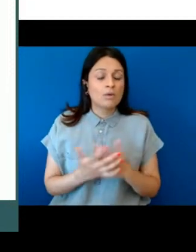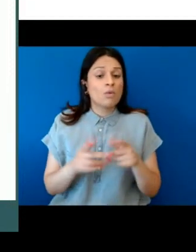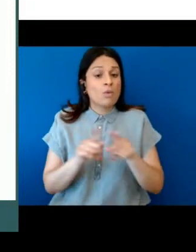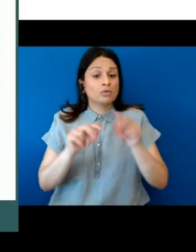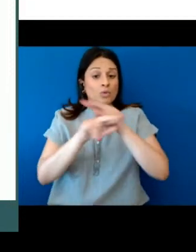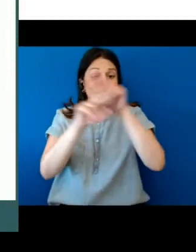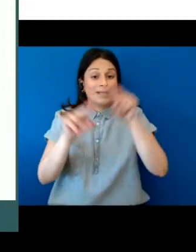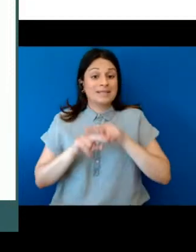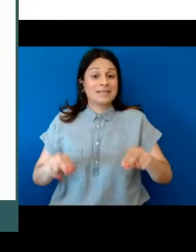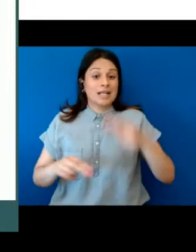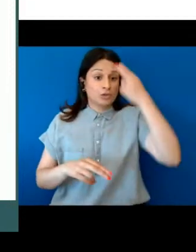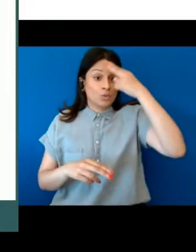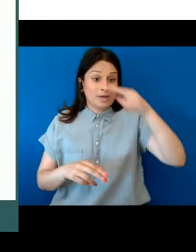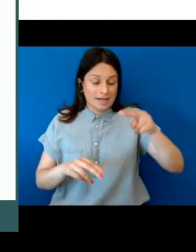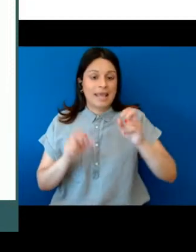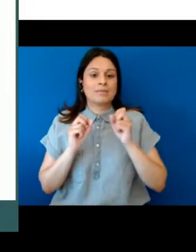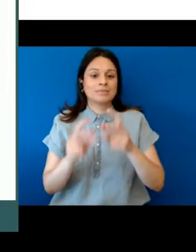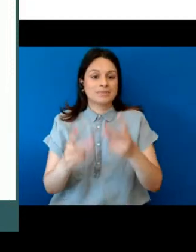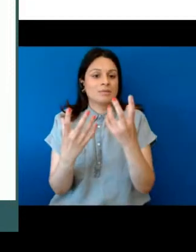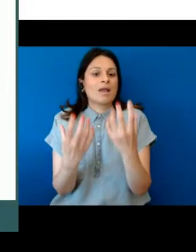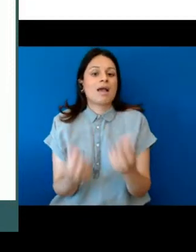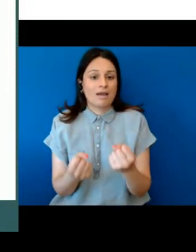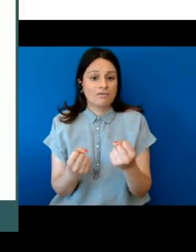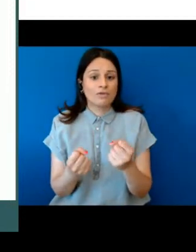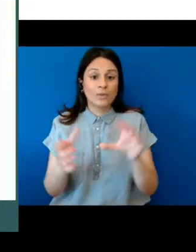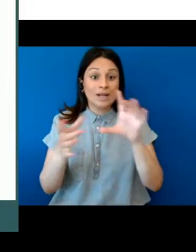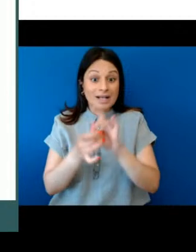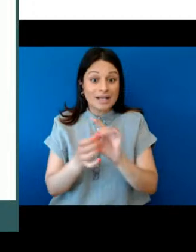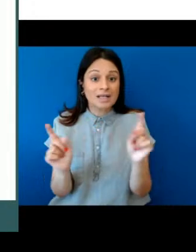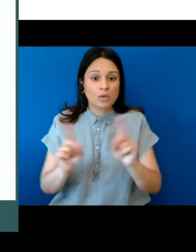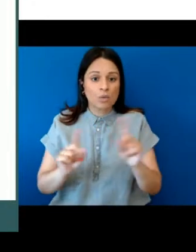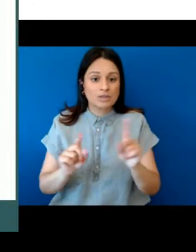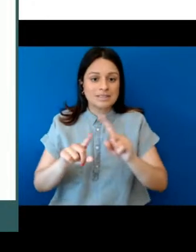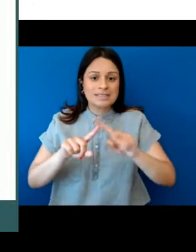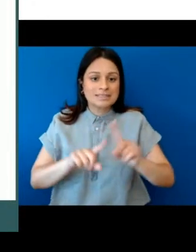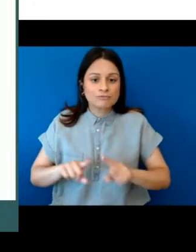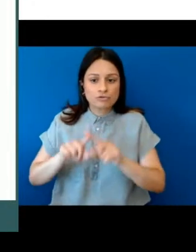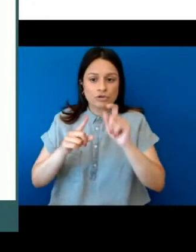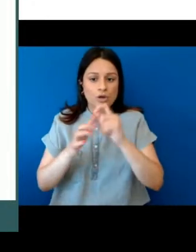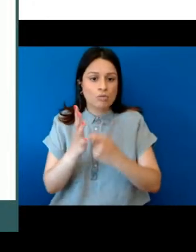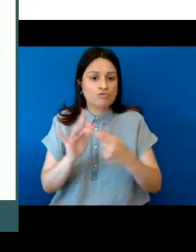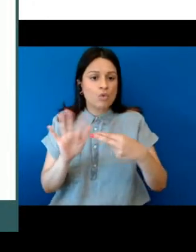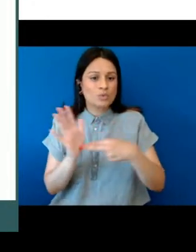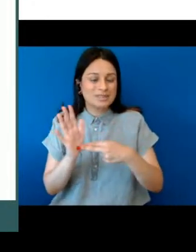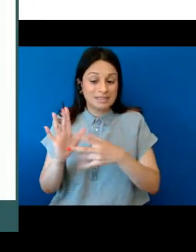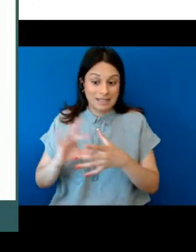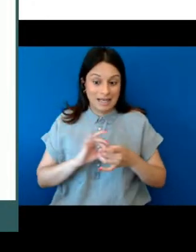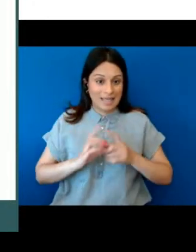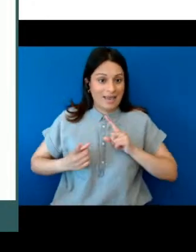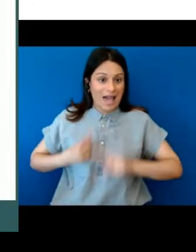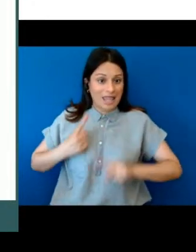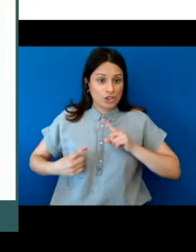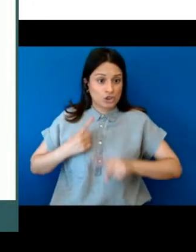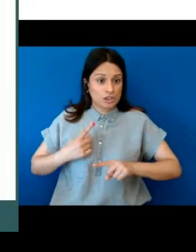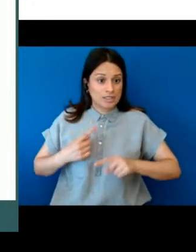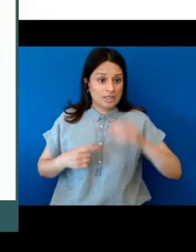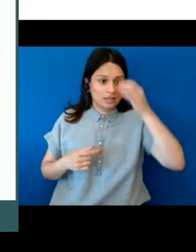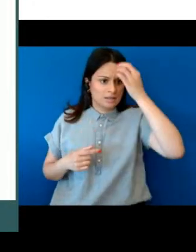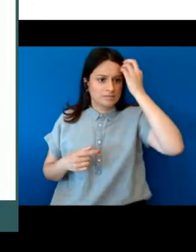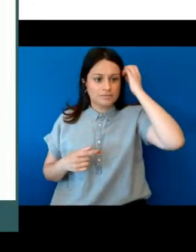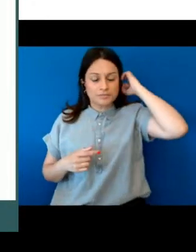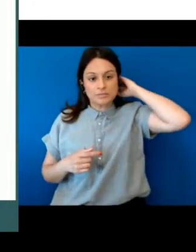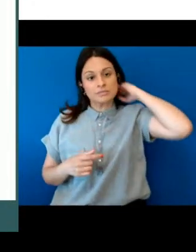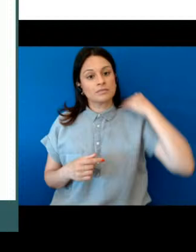naming scheme for the different proteins involved in allergies. So component resolved diagnostic tests